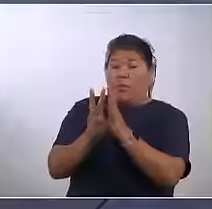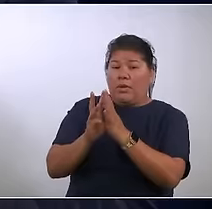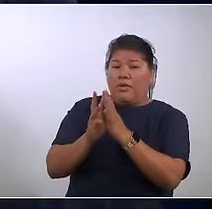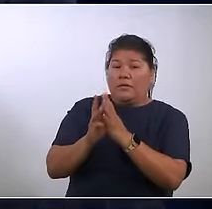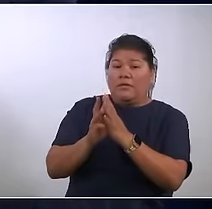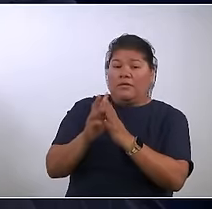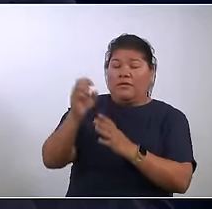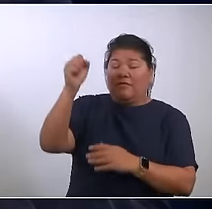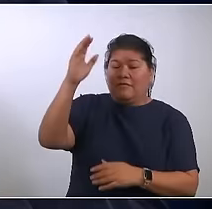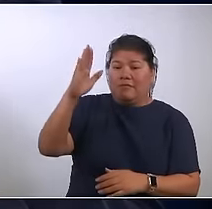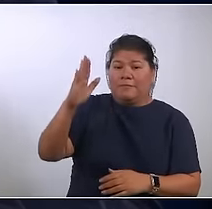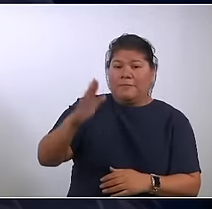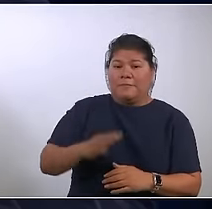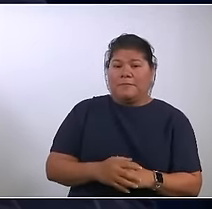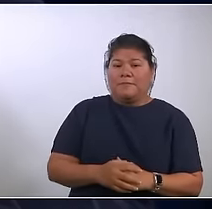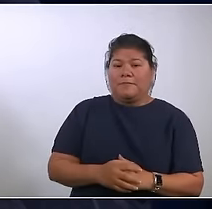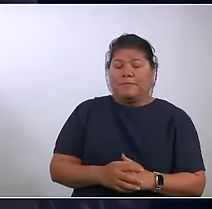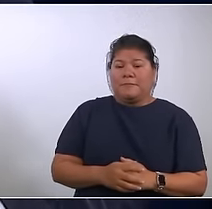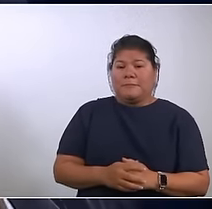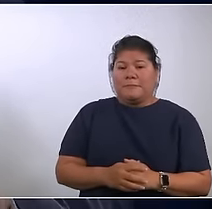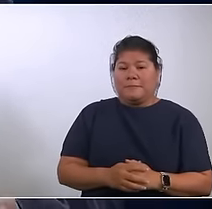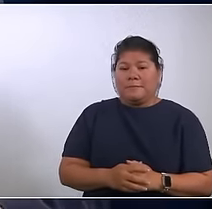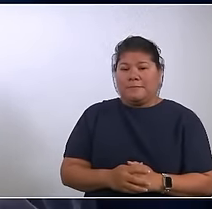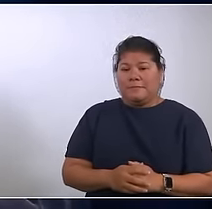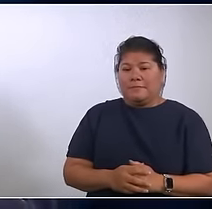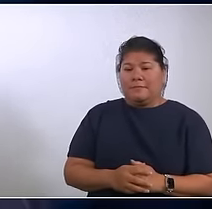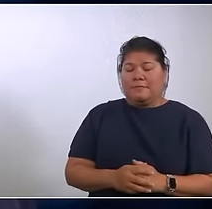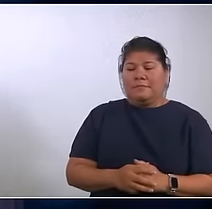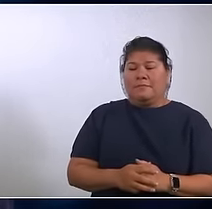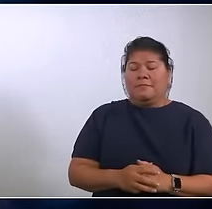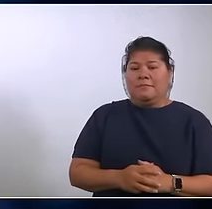the will de Dios, of God.